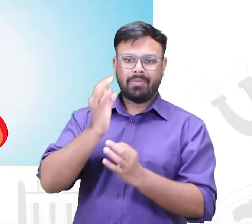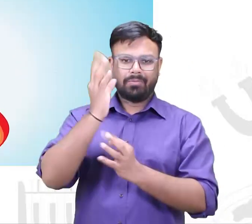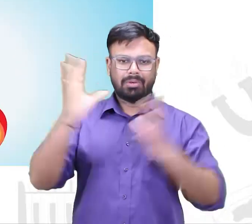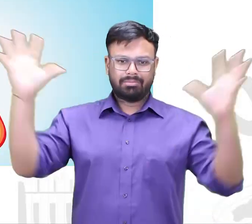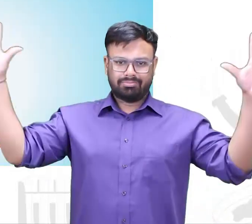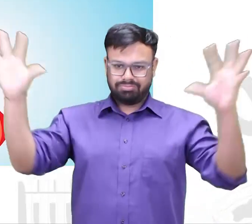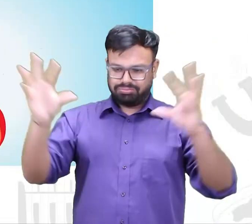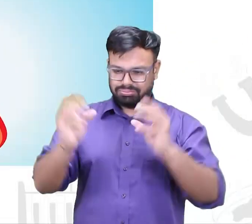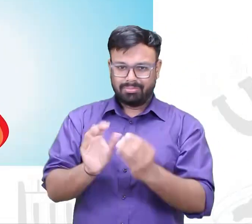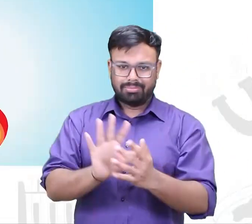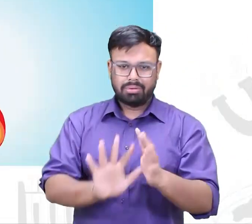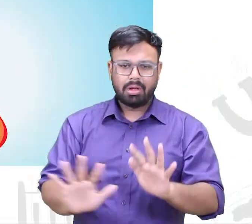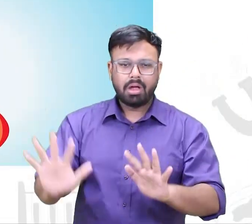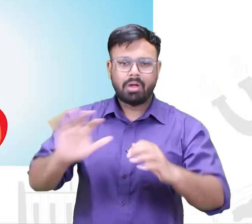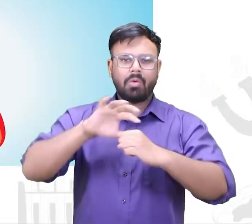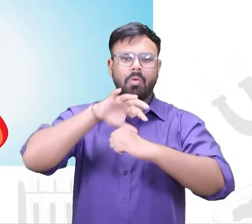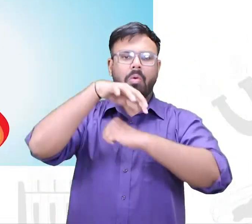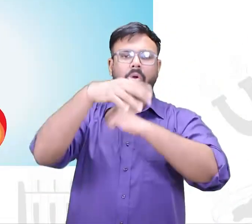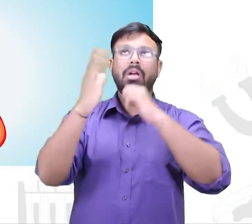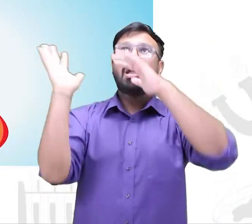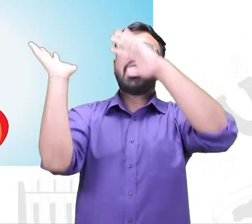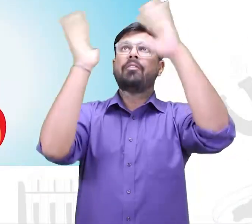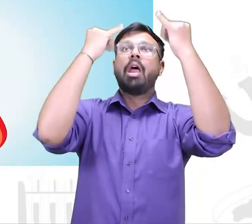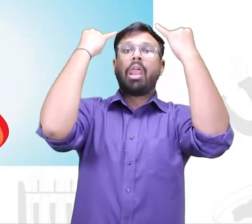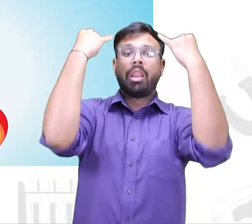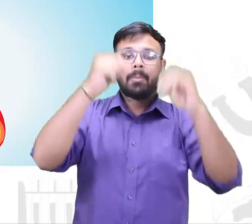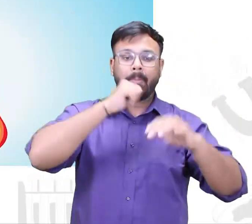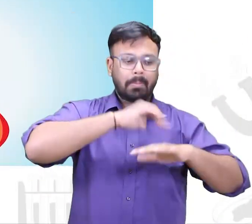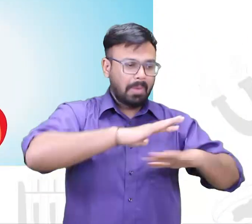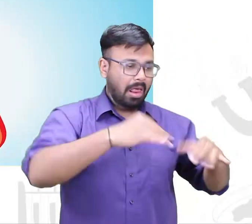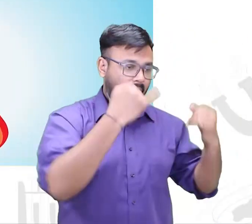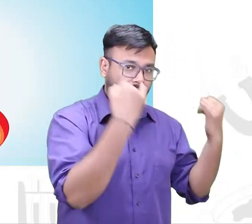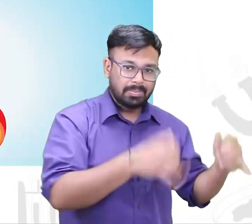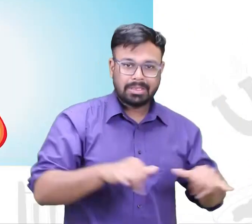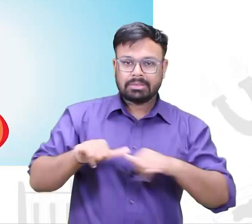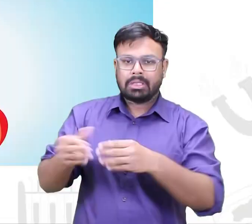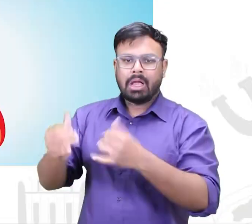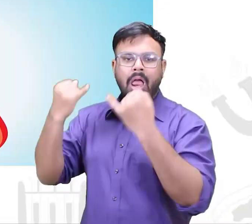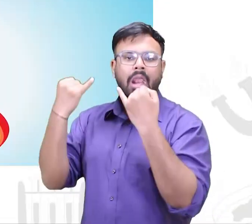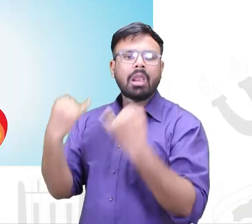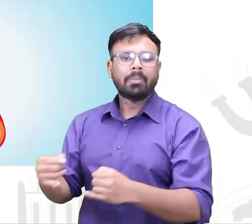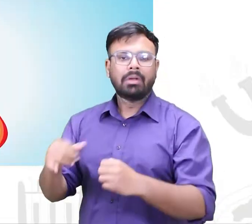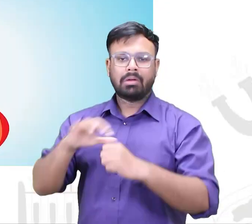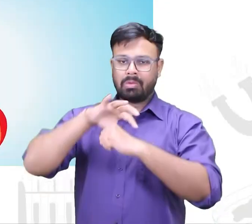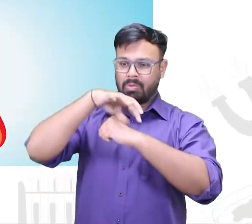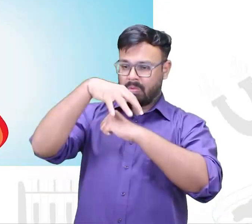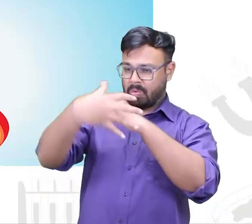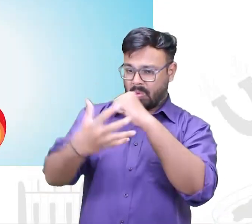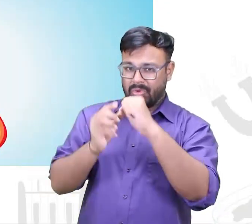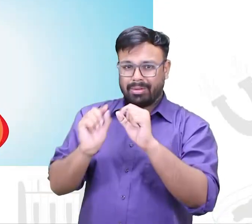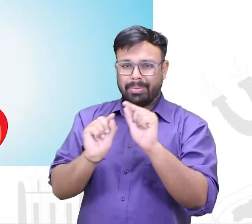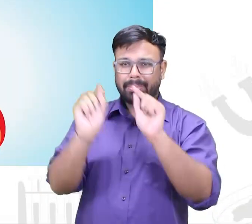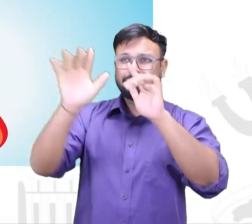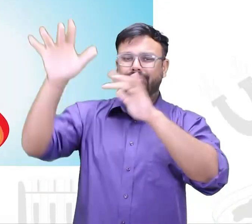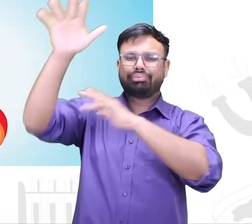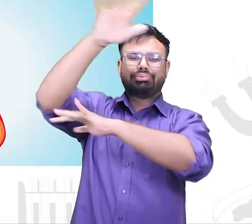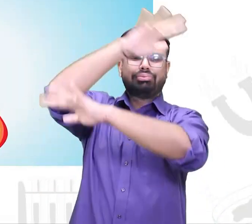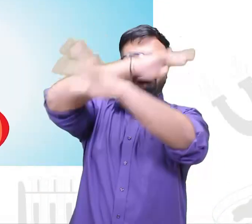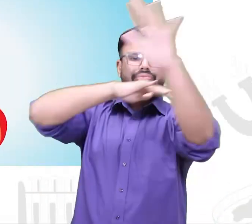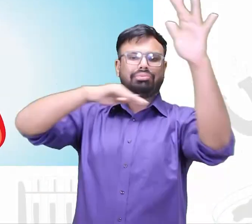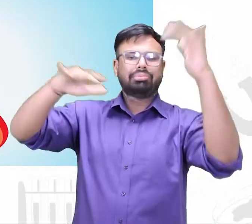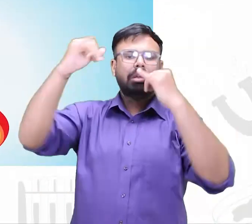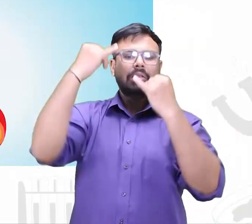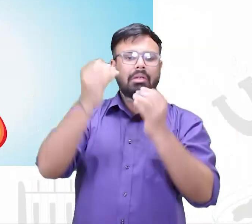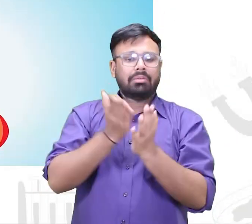they release particles that can pollute the air, water, and land. Some of these particles are caught and set aside,